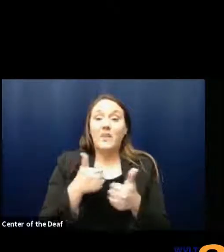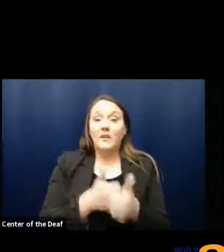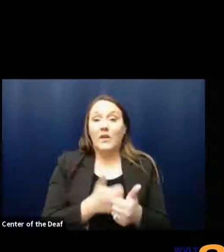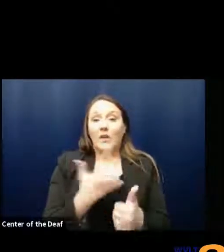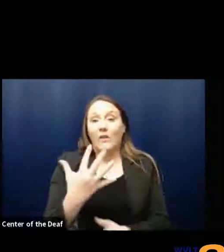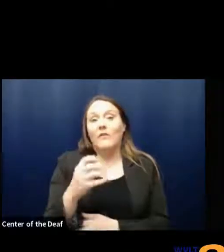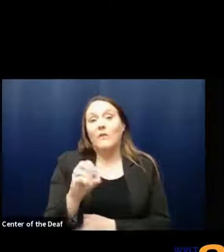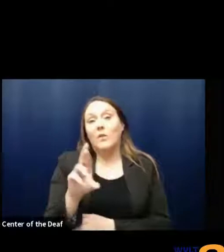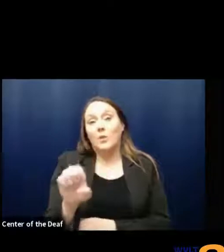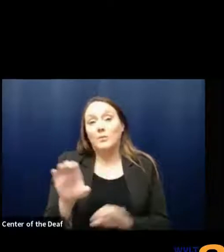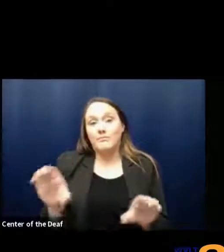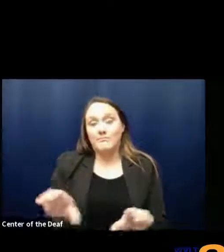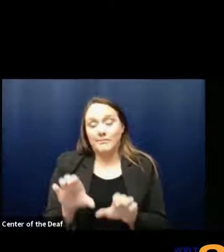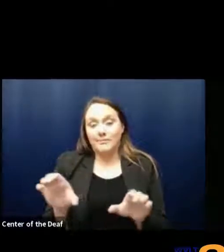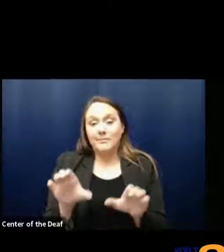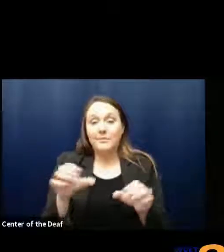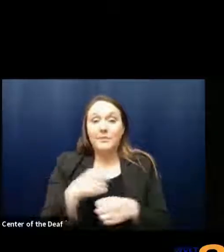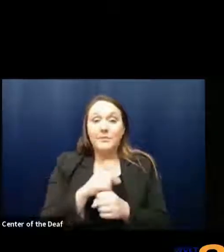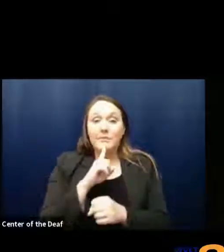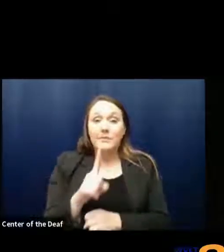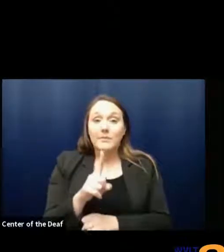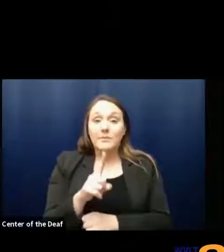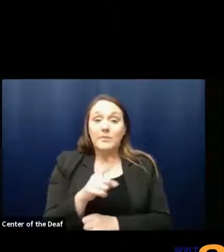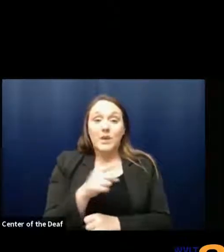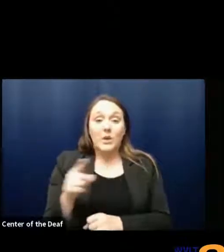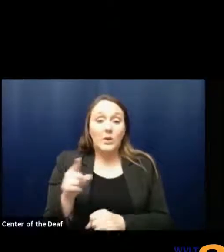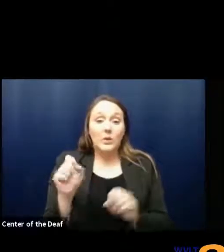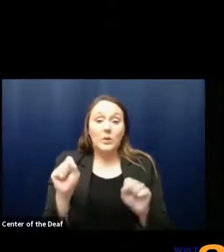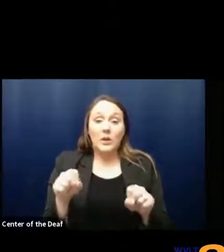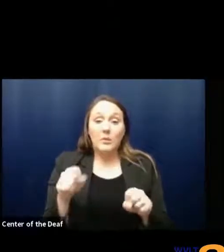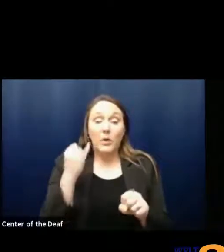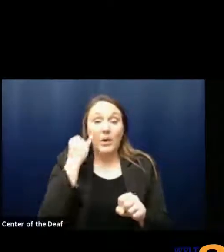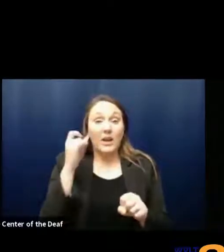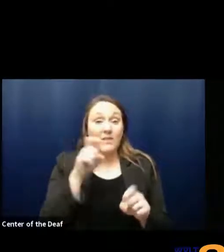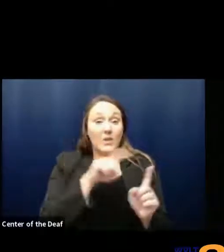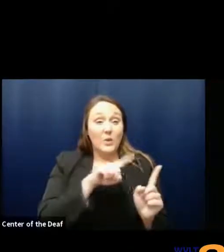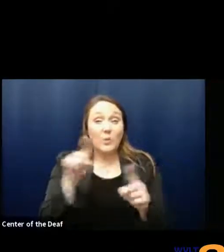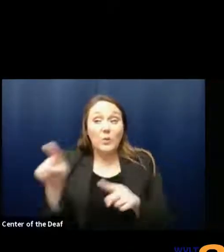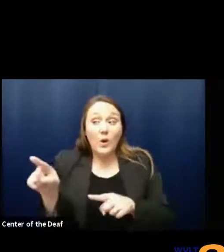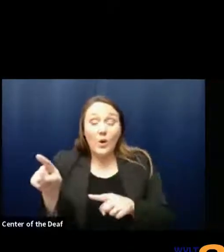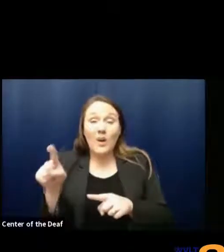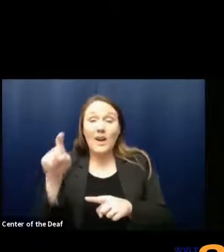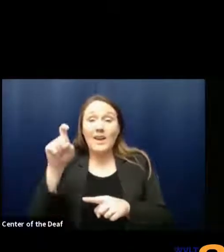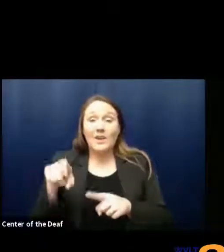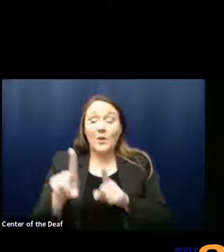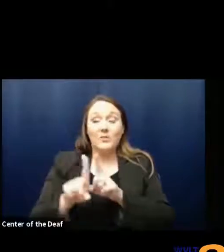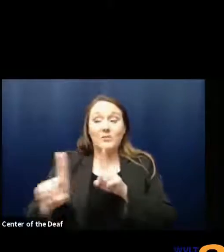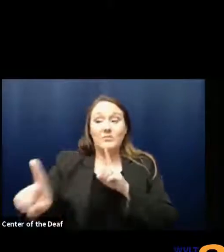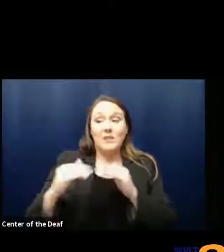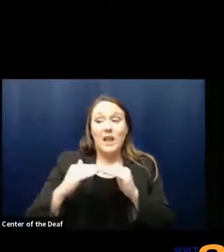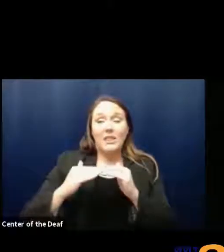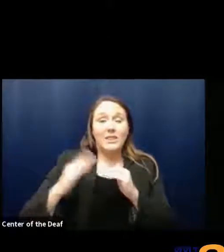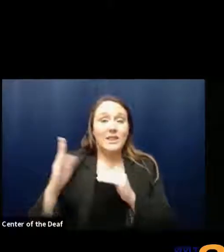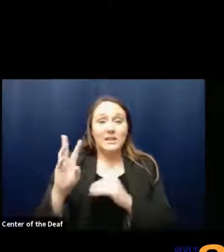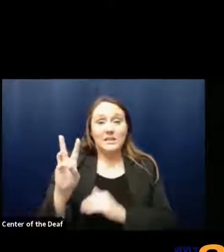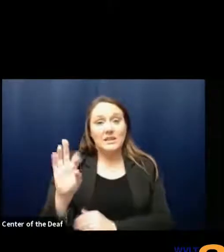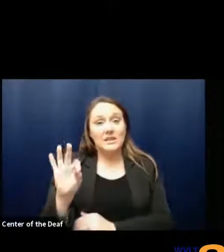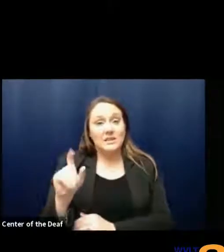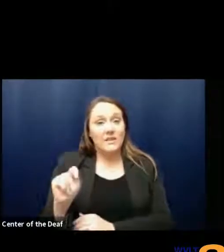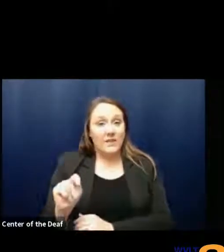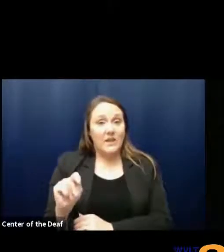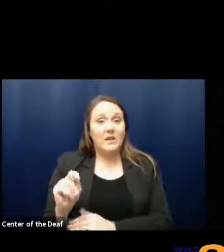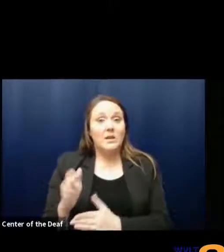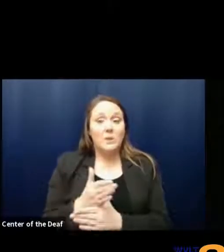core actions, making sure that you're able, if you're going to attend, you need to keep at least 6 feet away from you and your